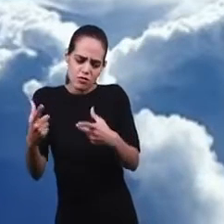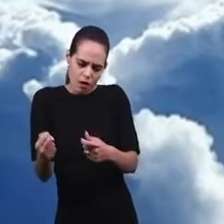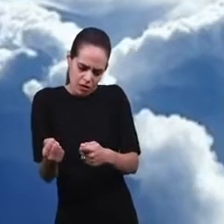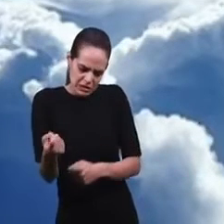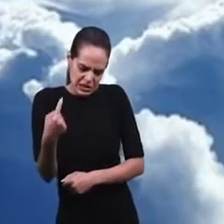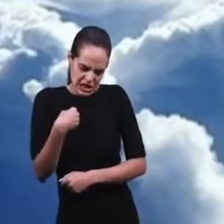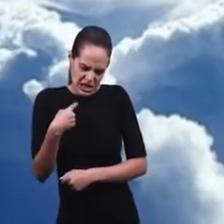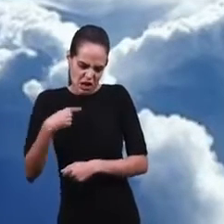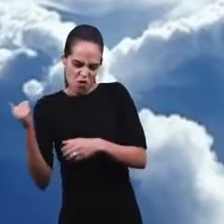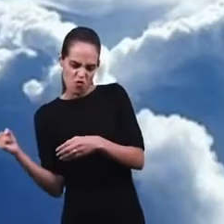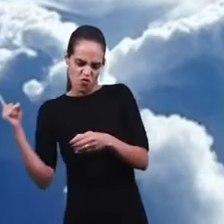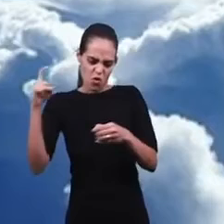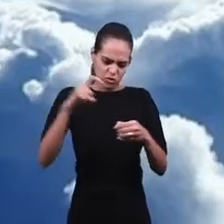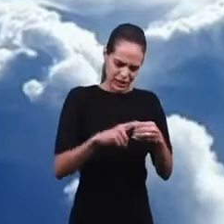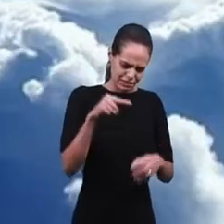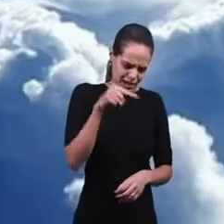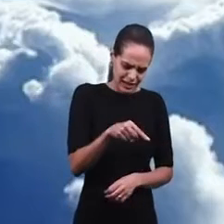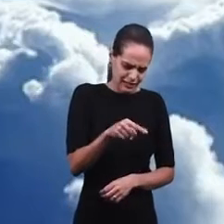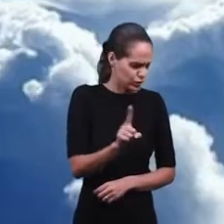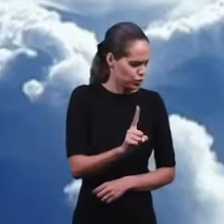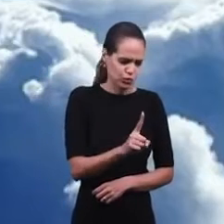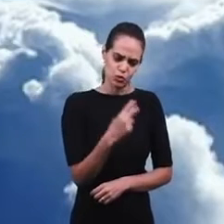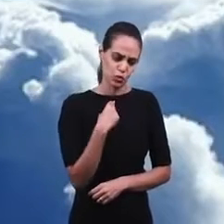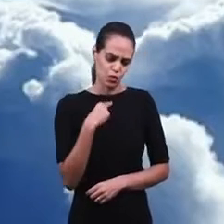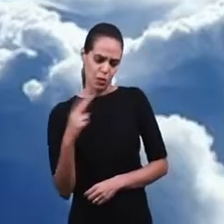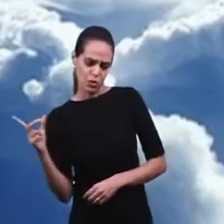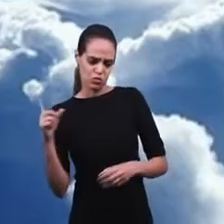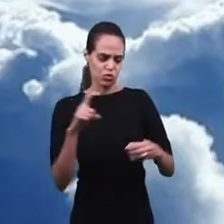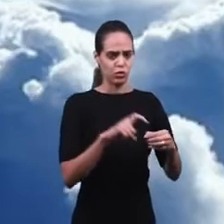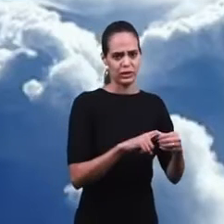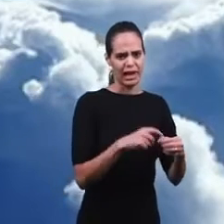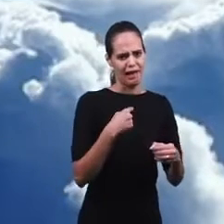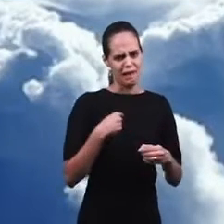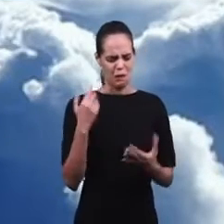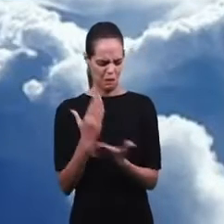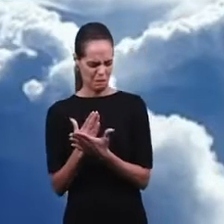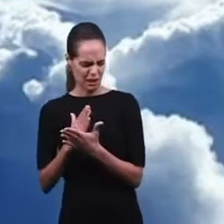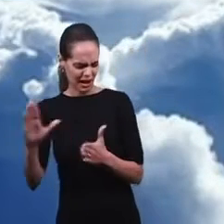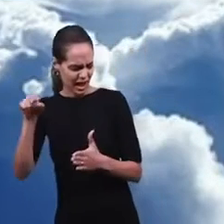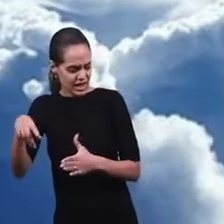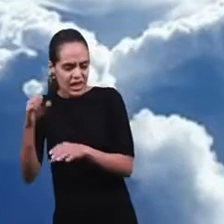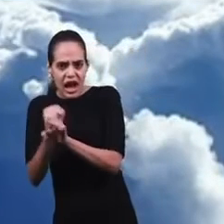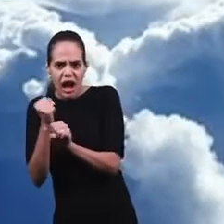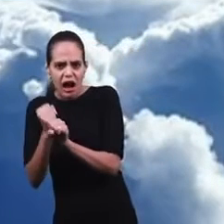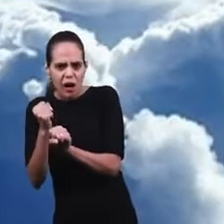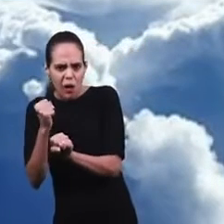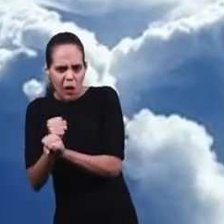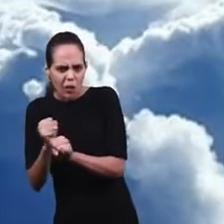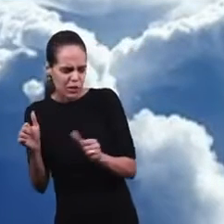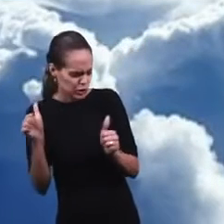down. Why should the work cease while I leave it and go down to you?